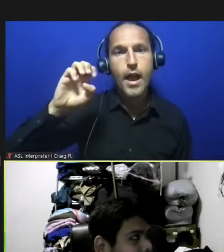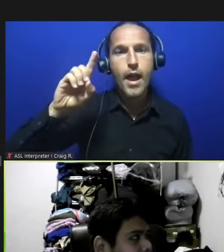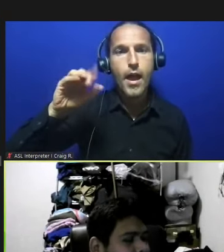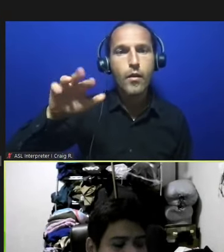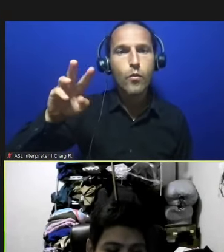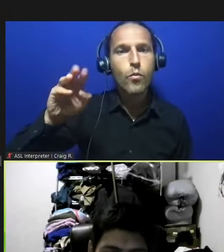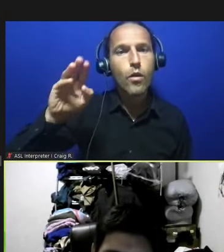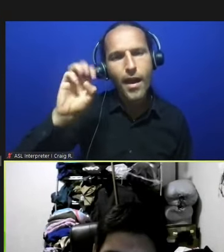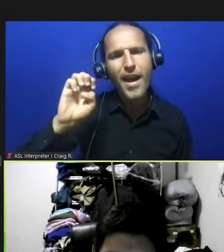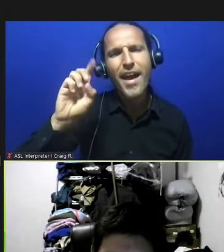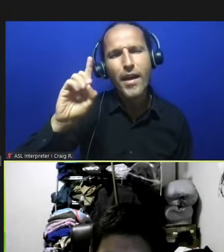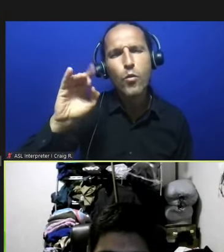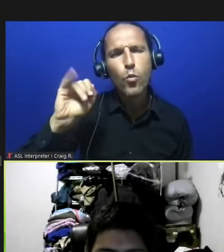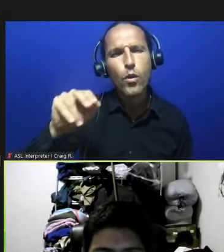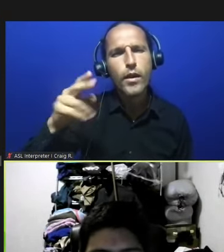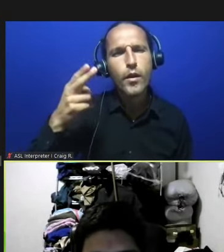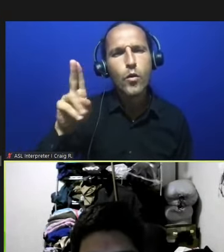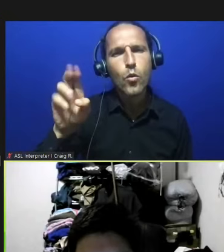Wero.